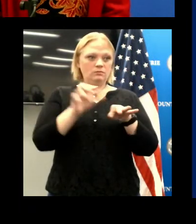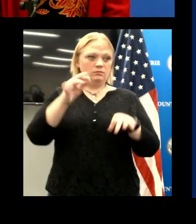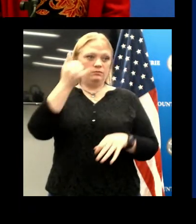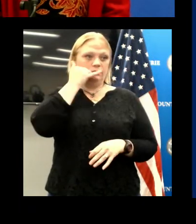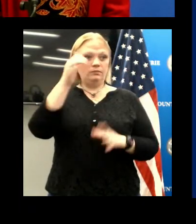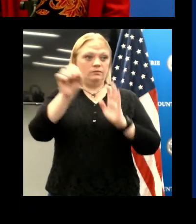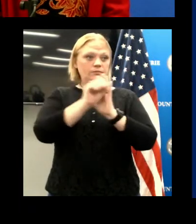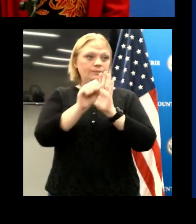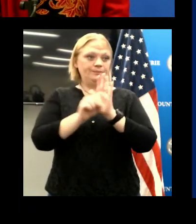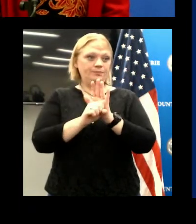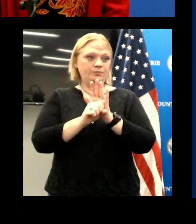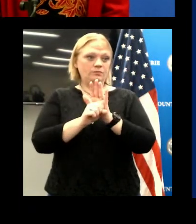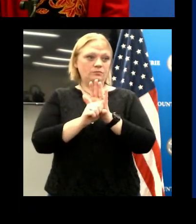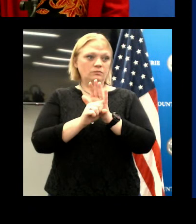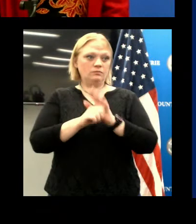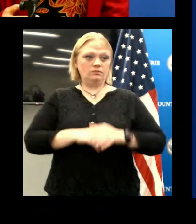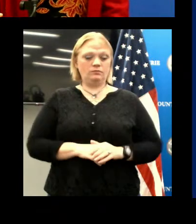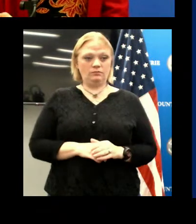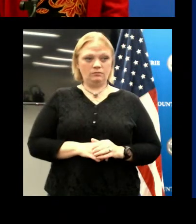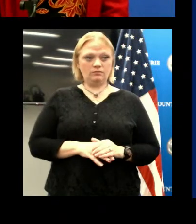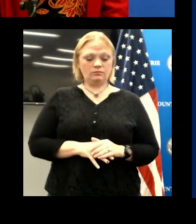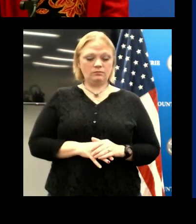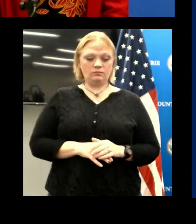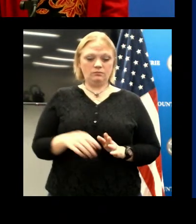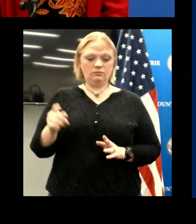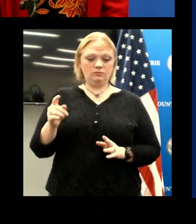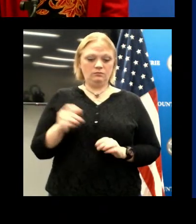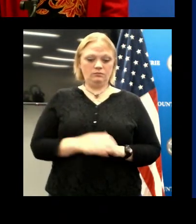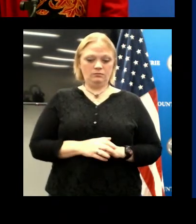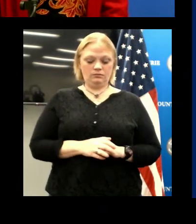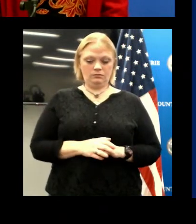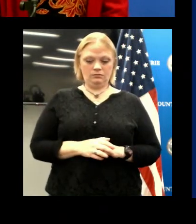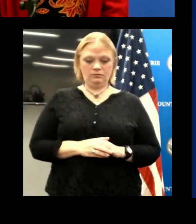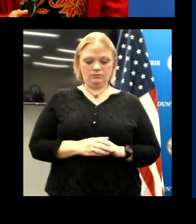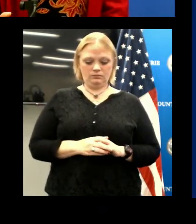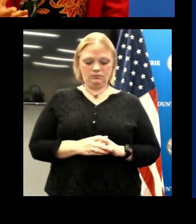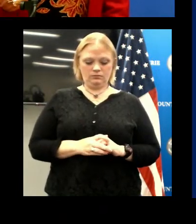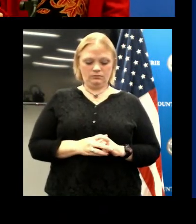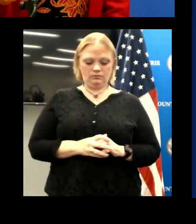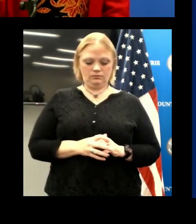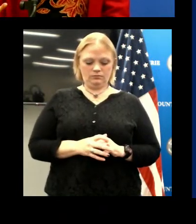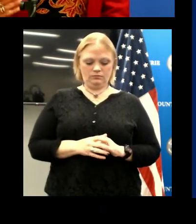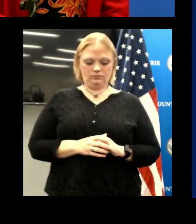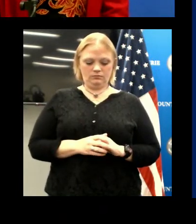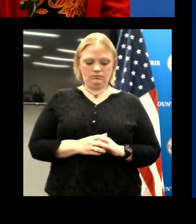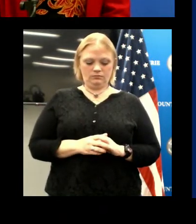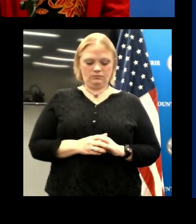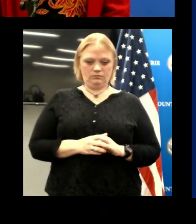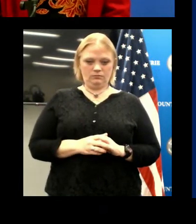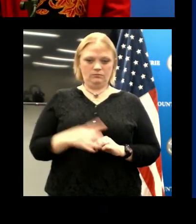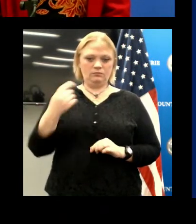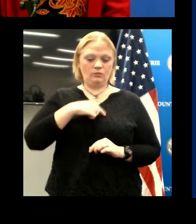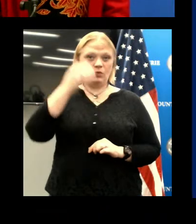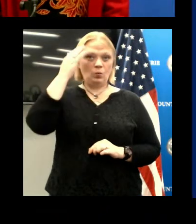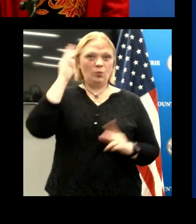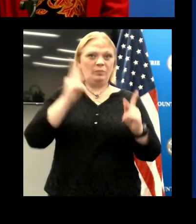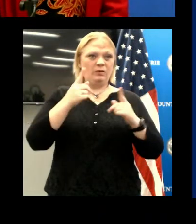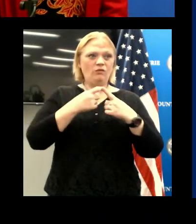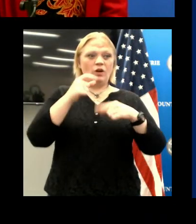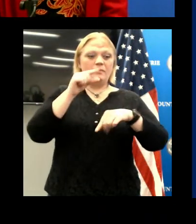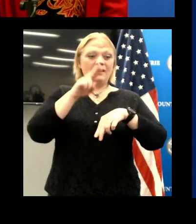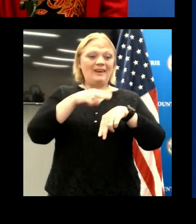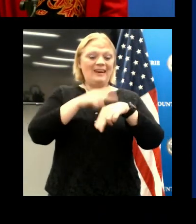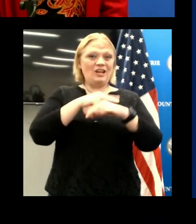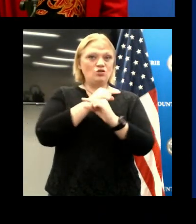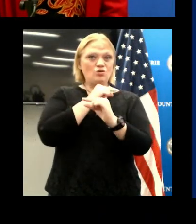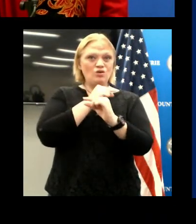the state, and we know that there are actually people from the National Guard, I believe, are at the